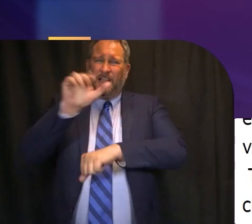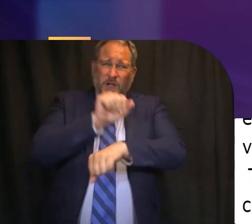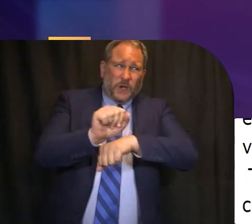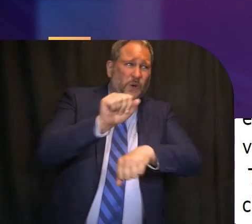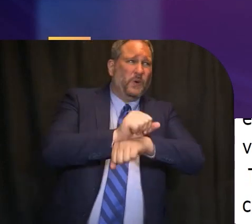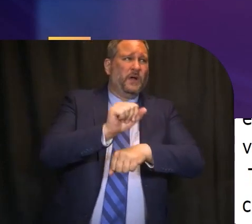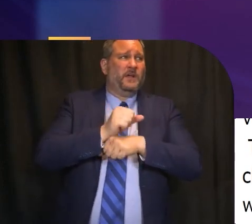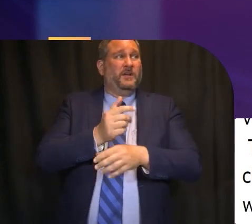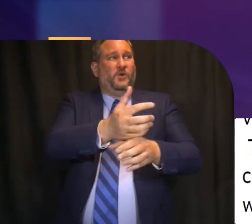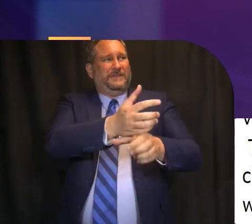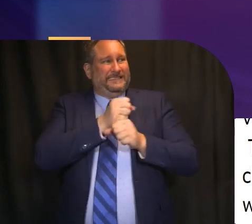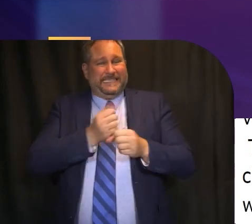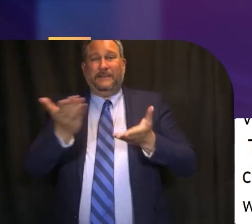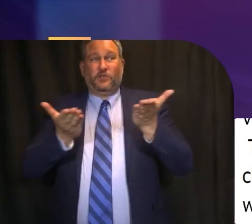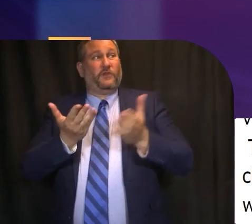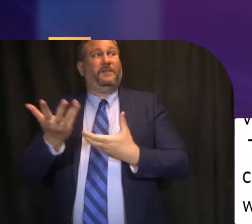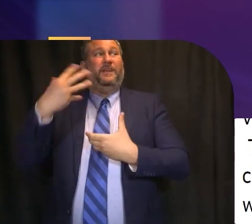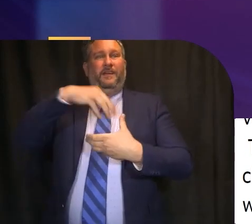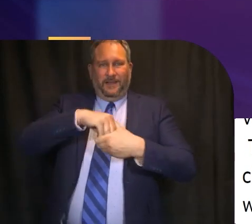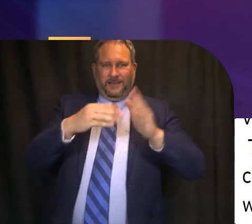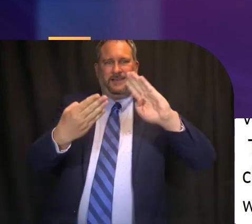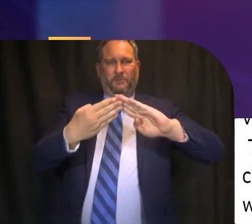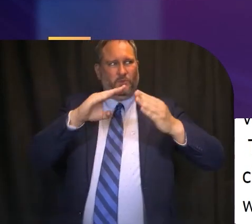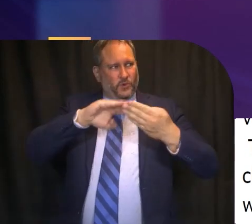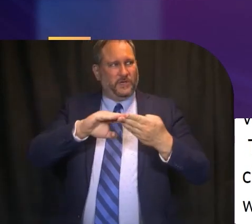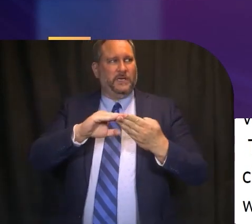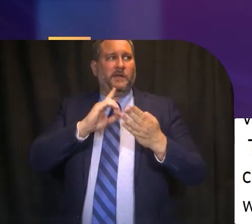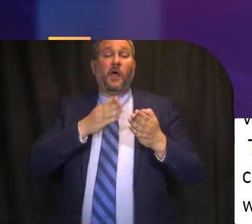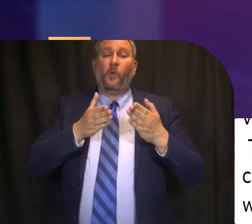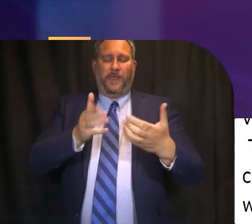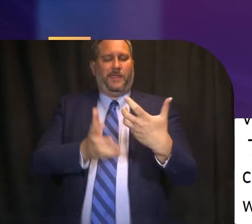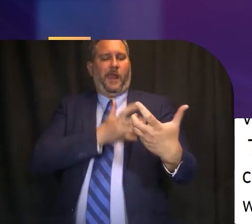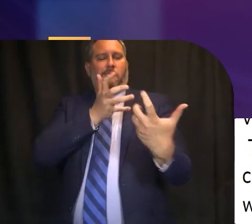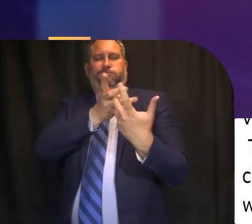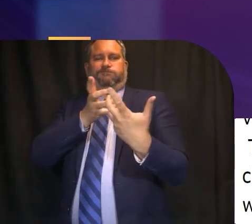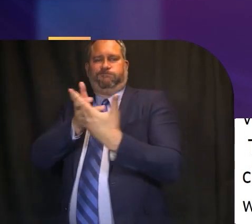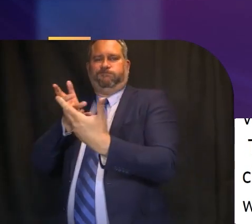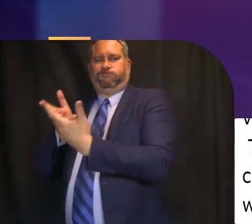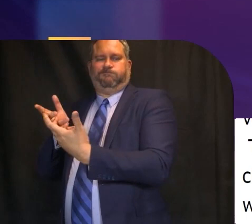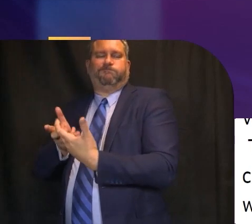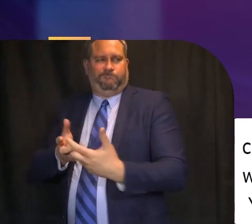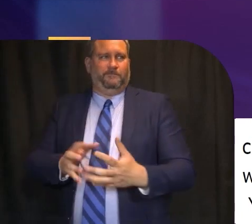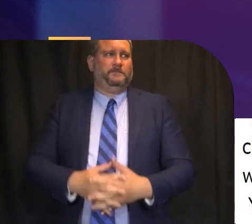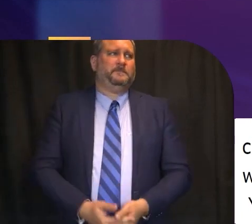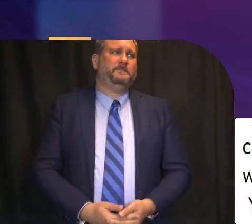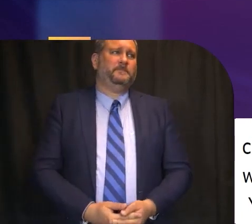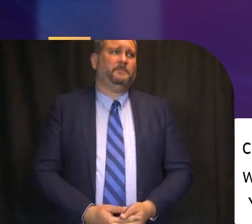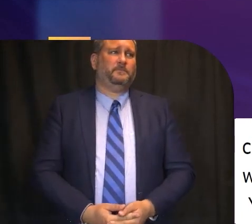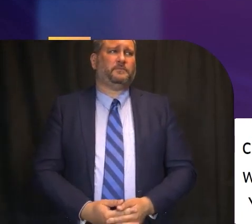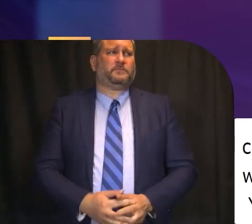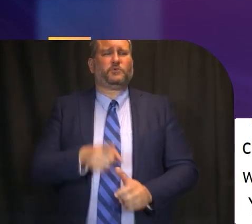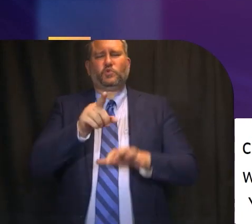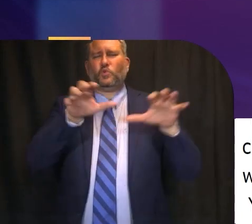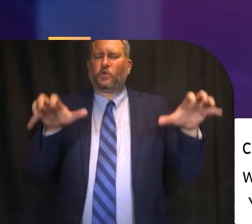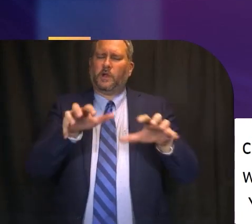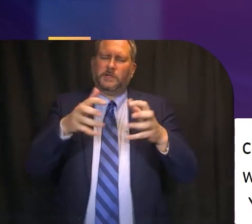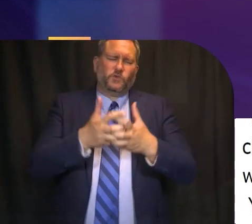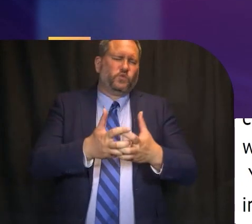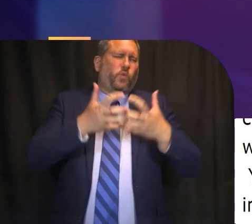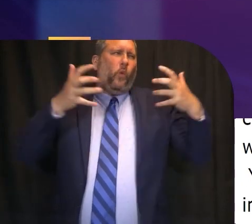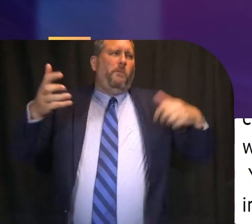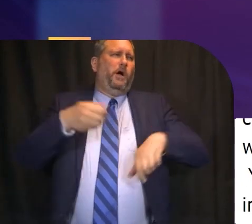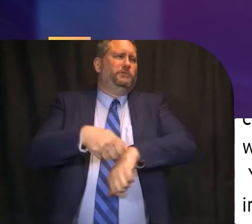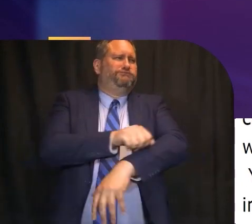right for them, thank you. You have done so much to widen the circle of who belongs and who gets to share fully in the American